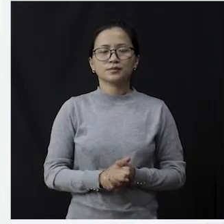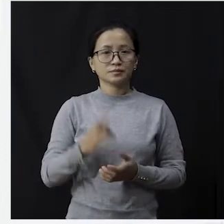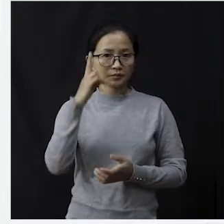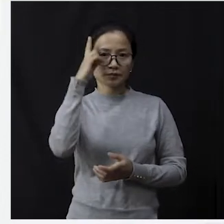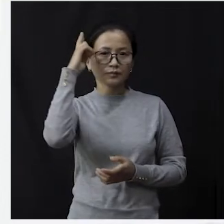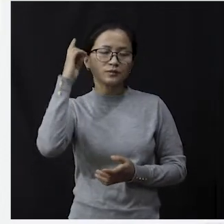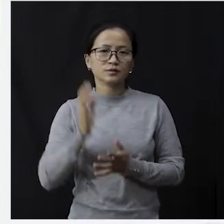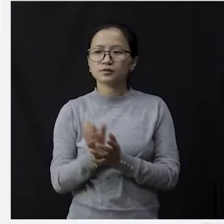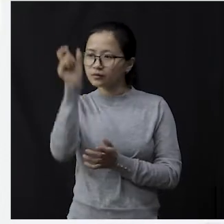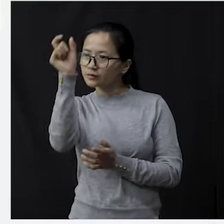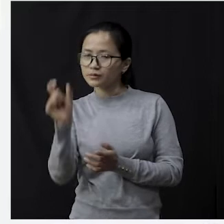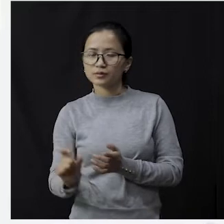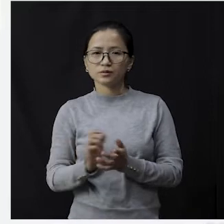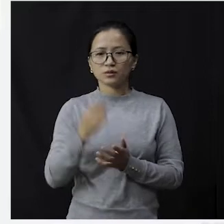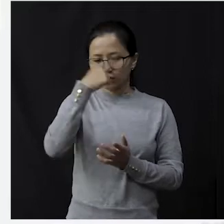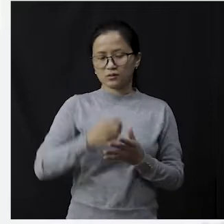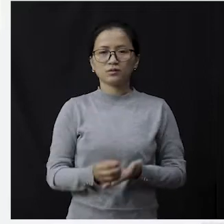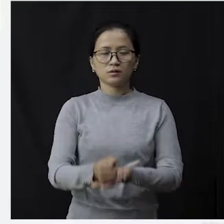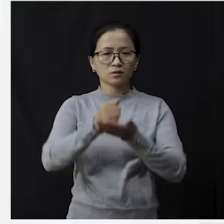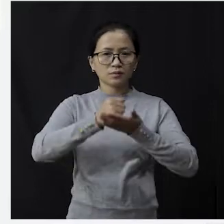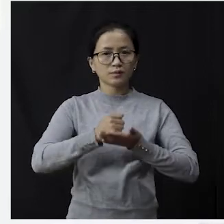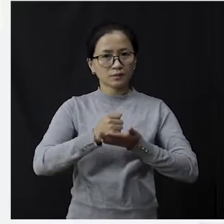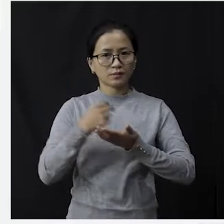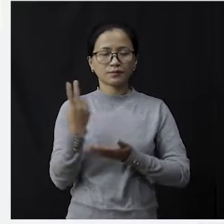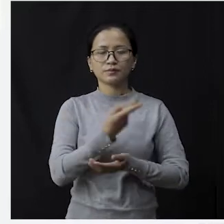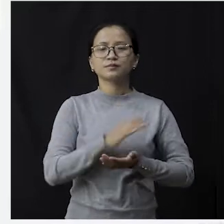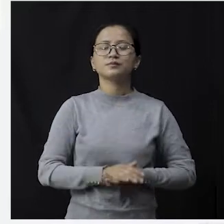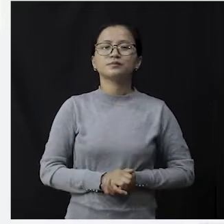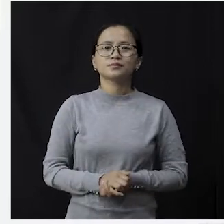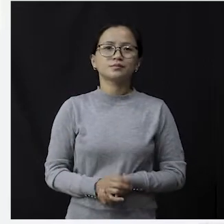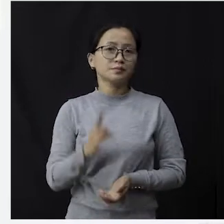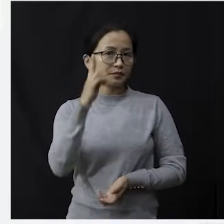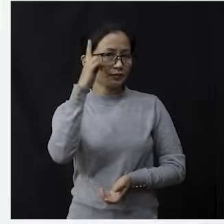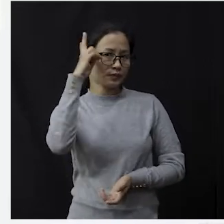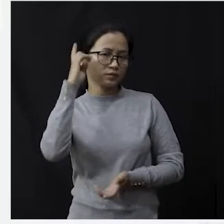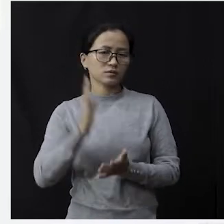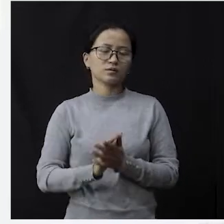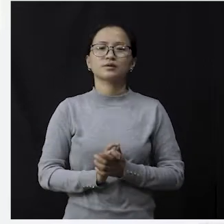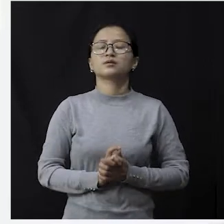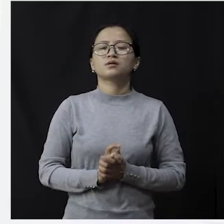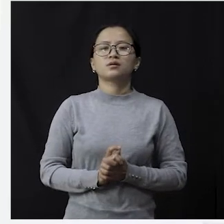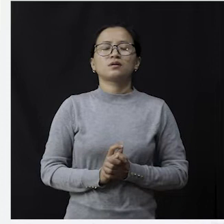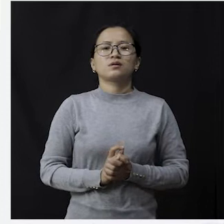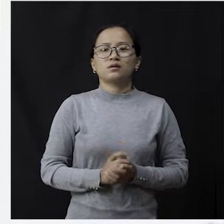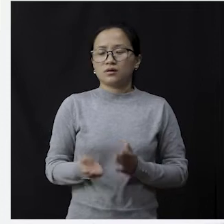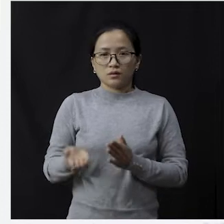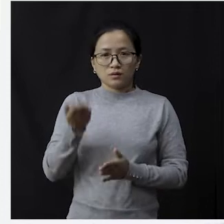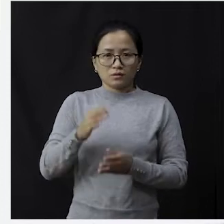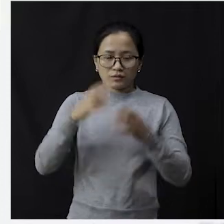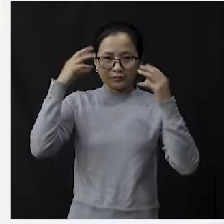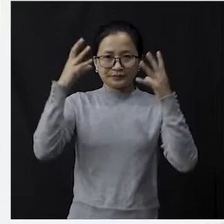Barber. Barber is a person who helps us. A barber cuts our hairs and also